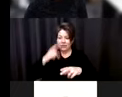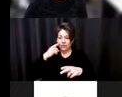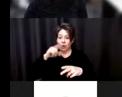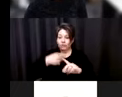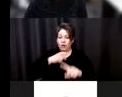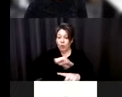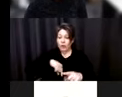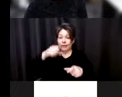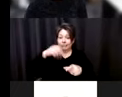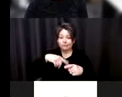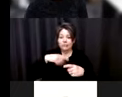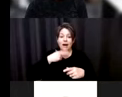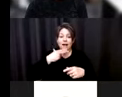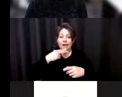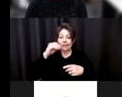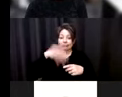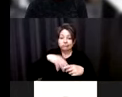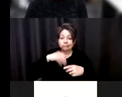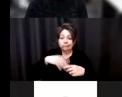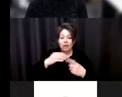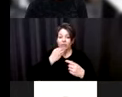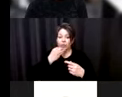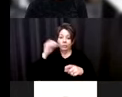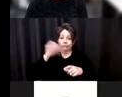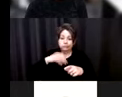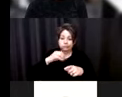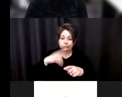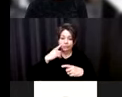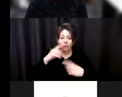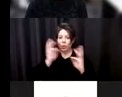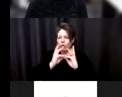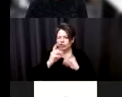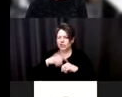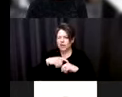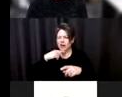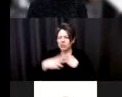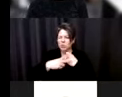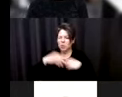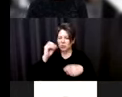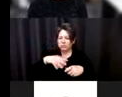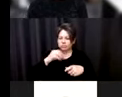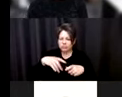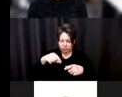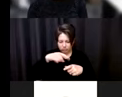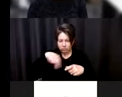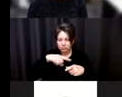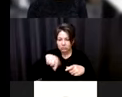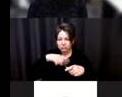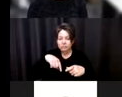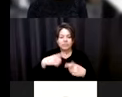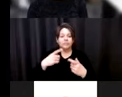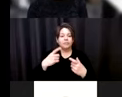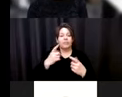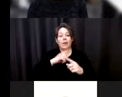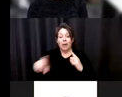store honey. They'll store other food, you know, for the winter, they're always preparing in that way. But